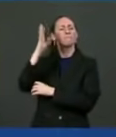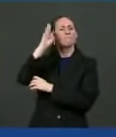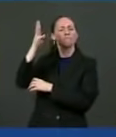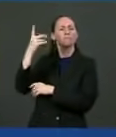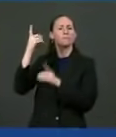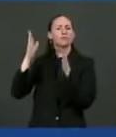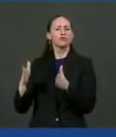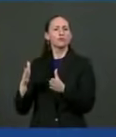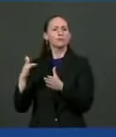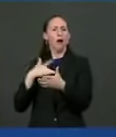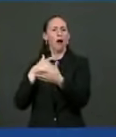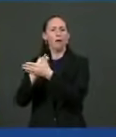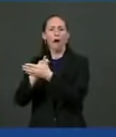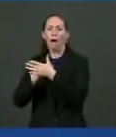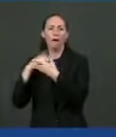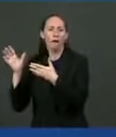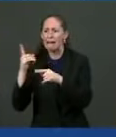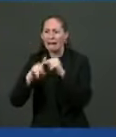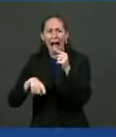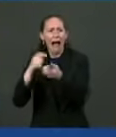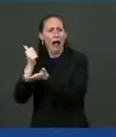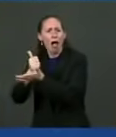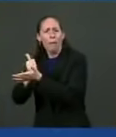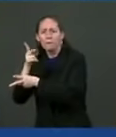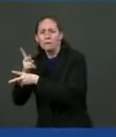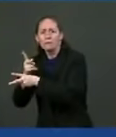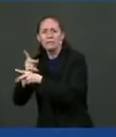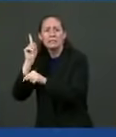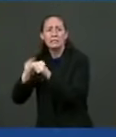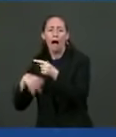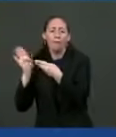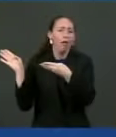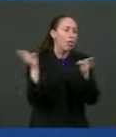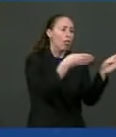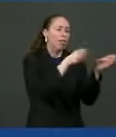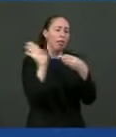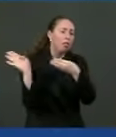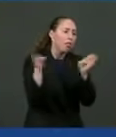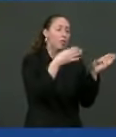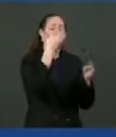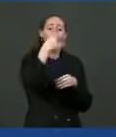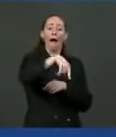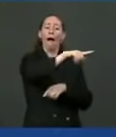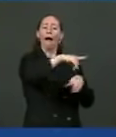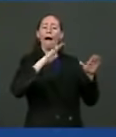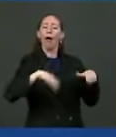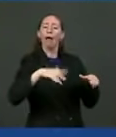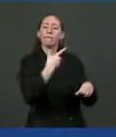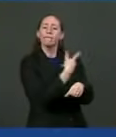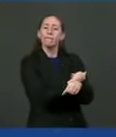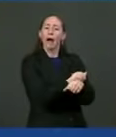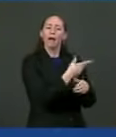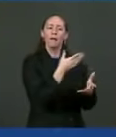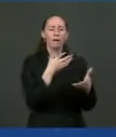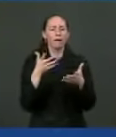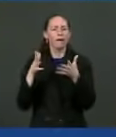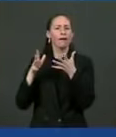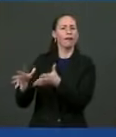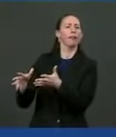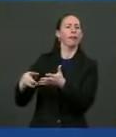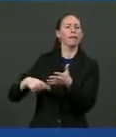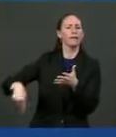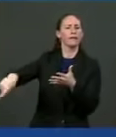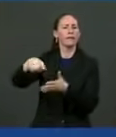cancer. And fourth, I want to emphasize that the vaccines provide very strong